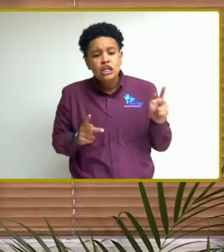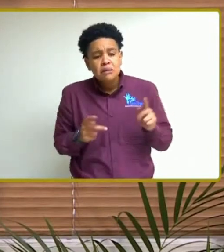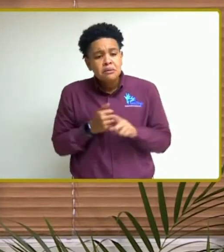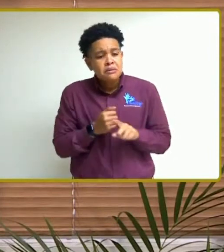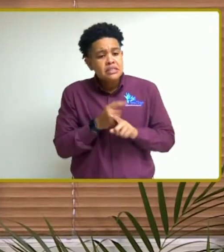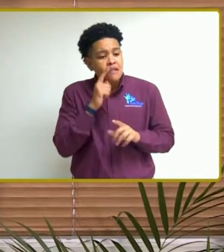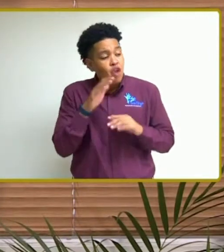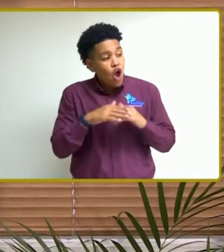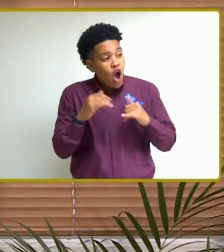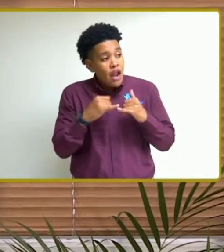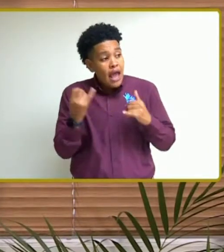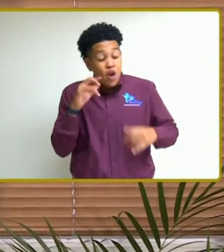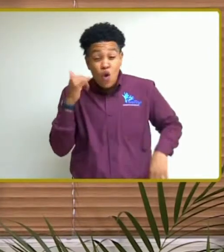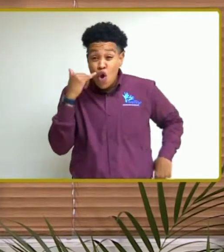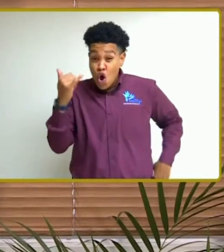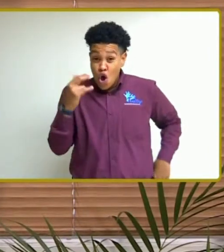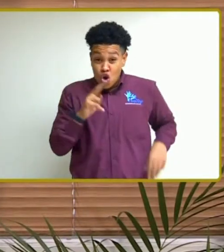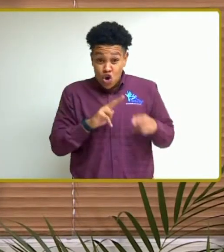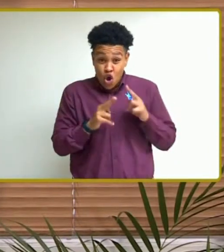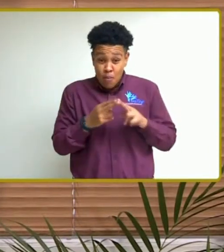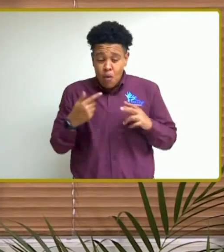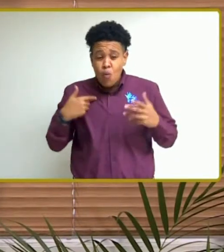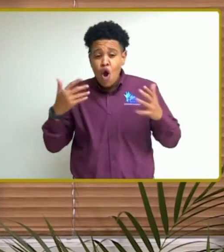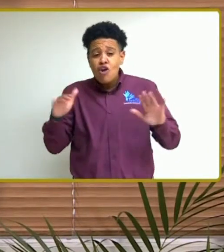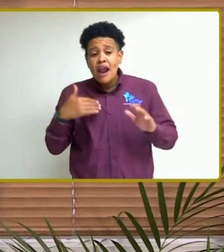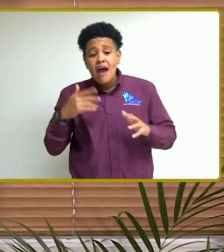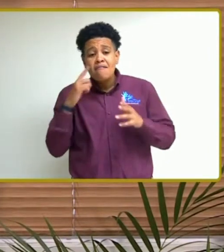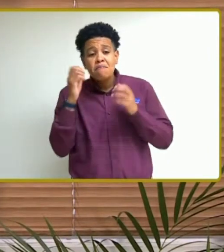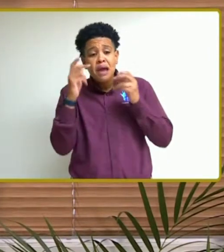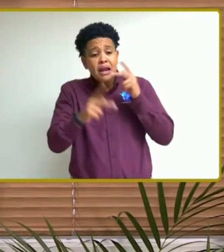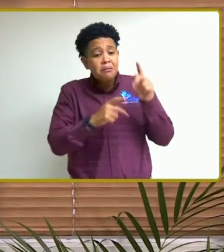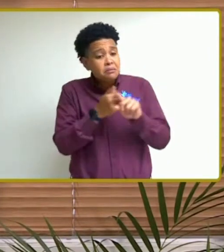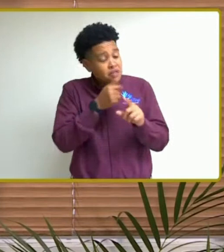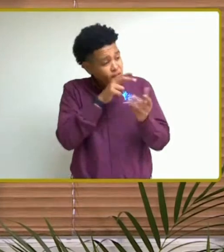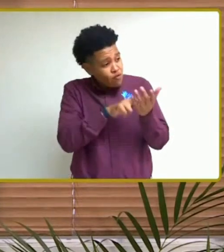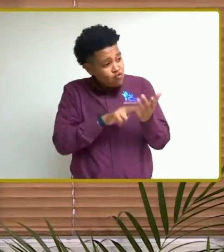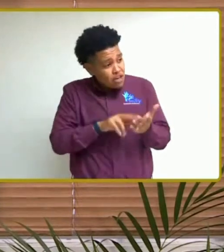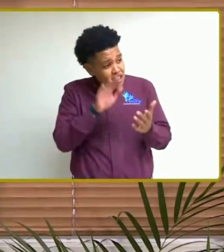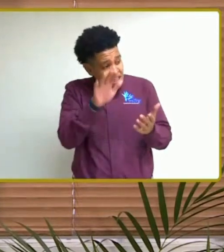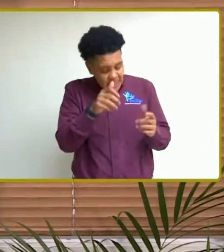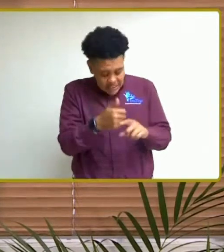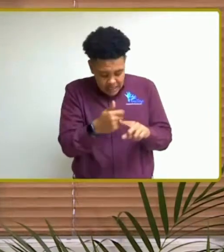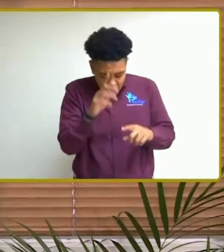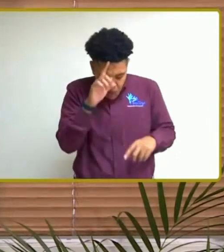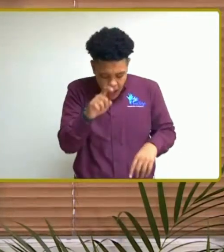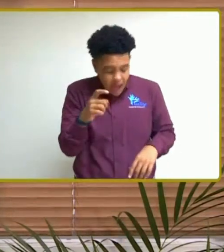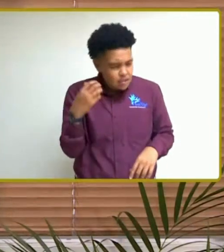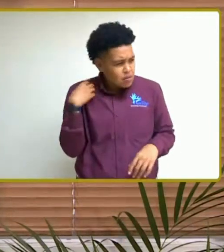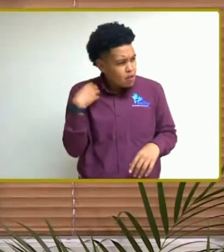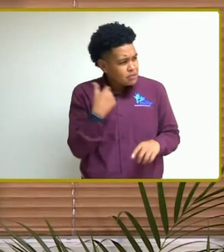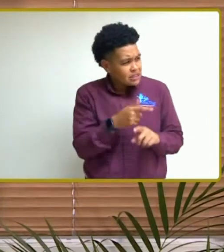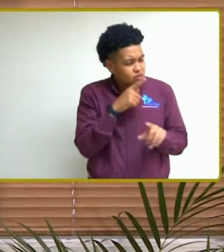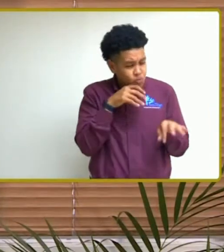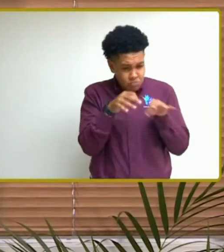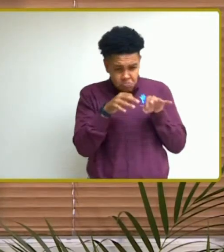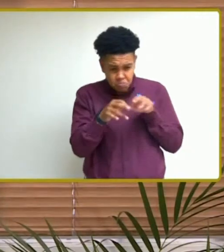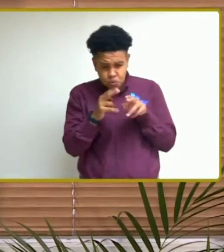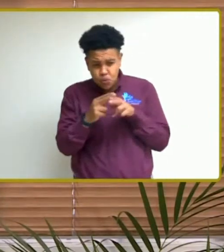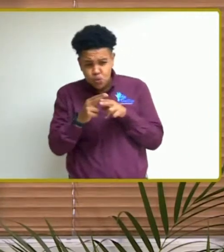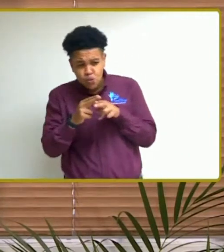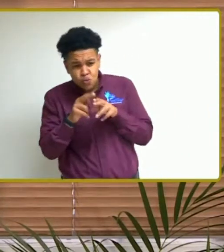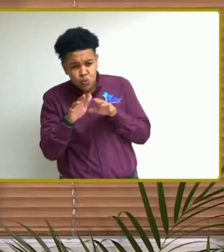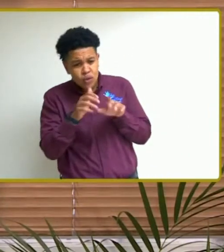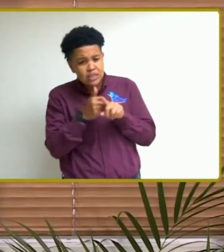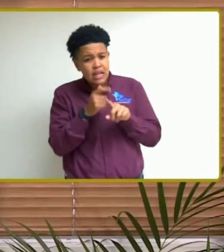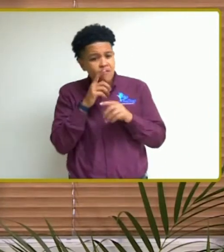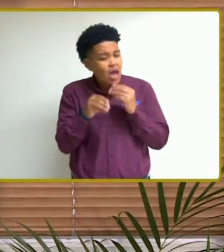go online or call the number. We already have a number of persons who are registered. I'm going to ask the PS to go into that shortly. But